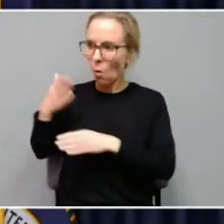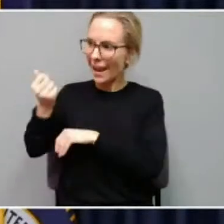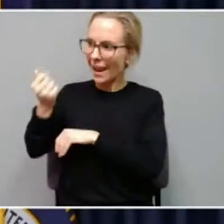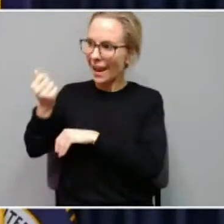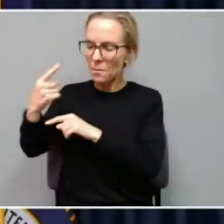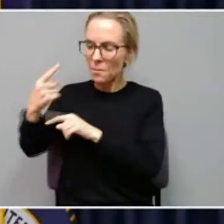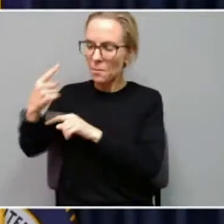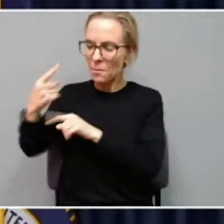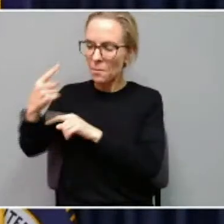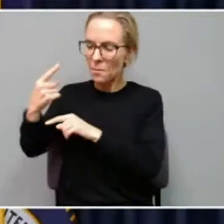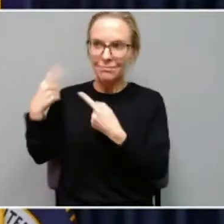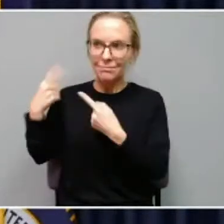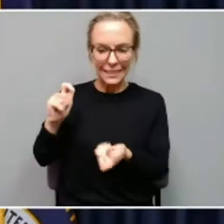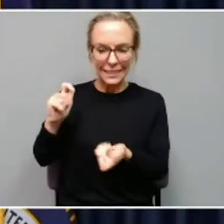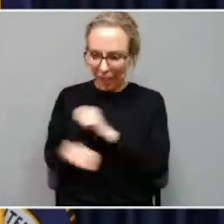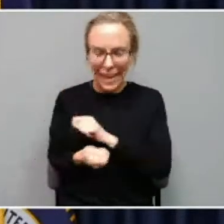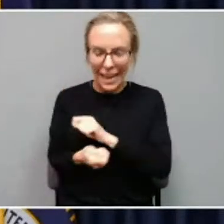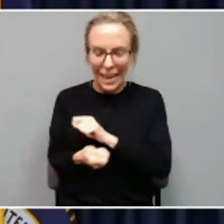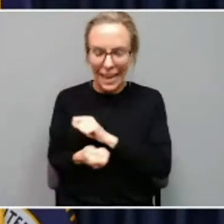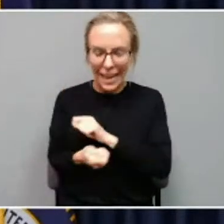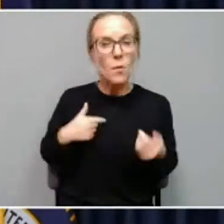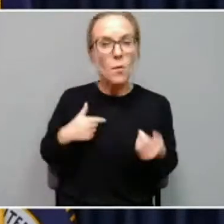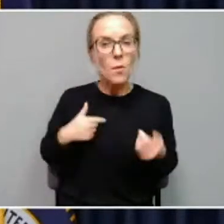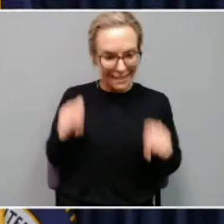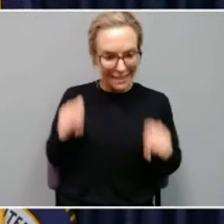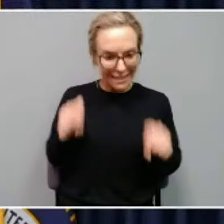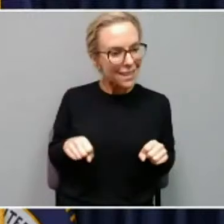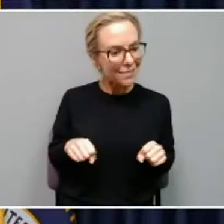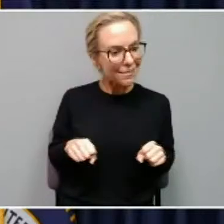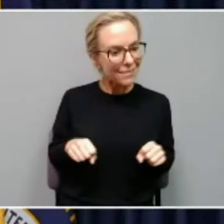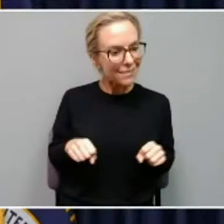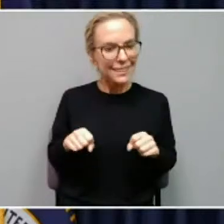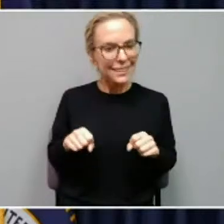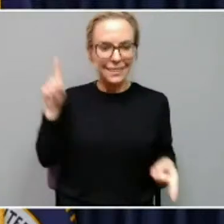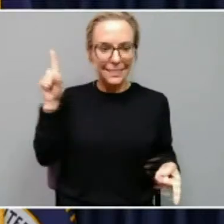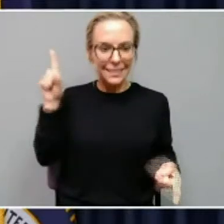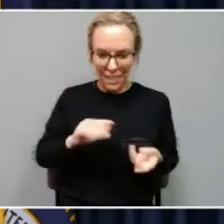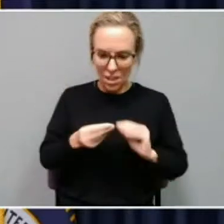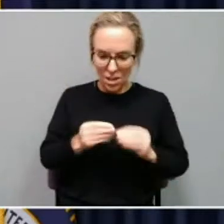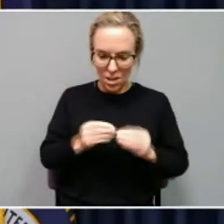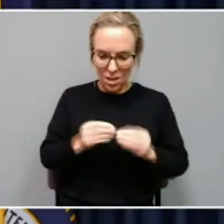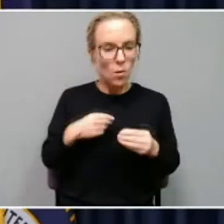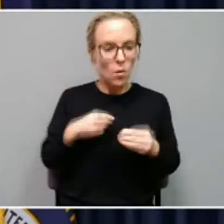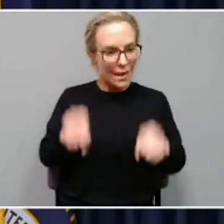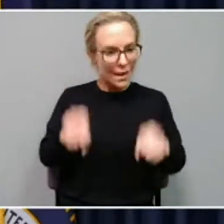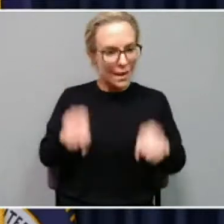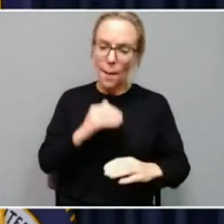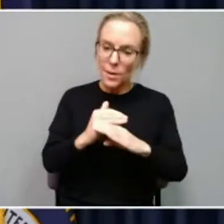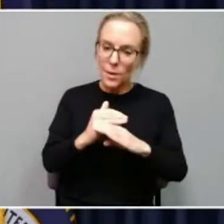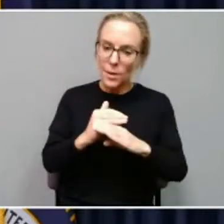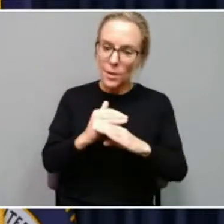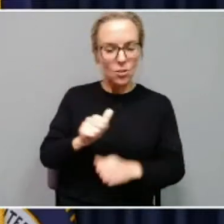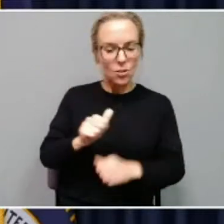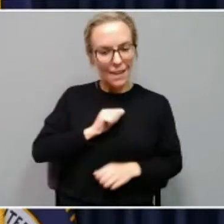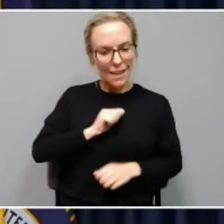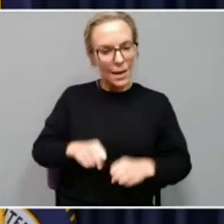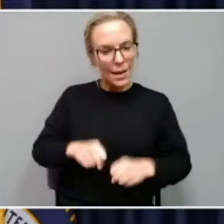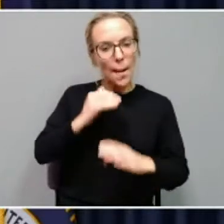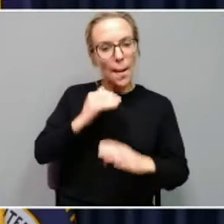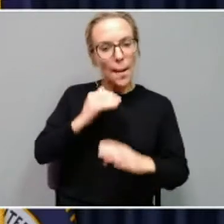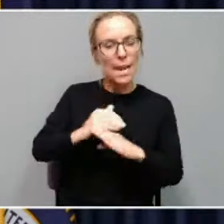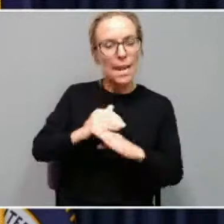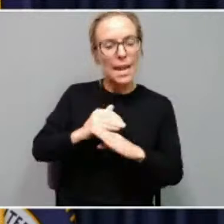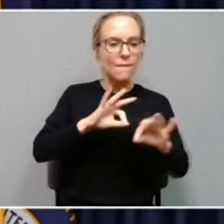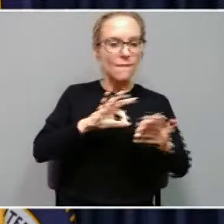can mitigate the disease. We can protect ourselves. We can protect our family and friends.